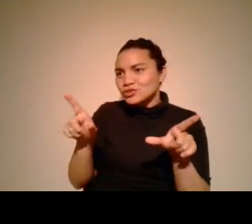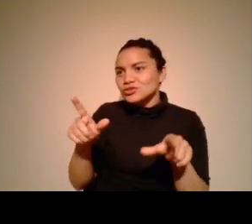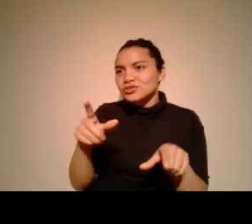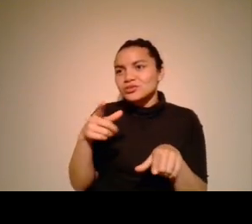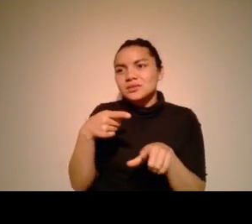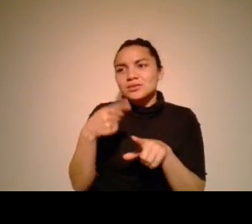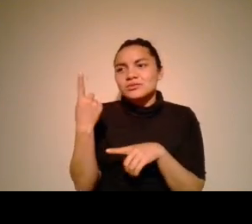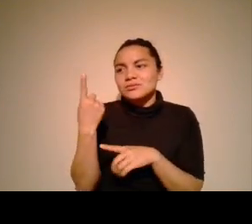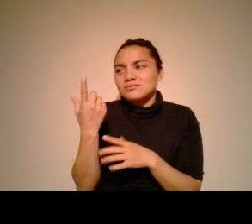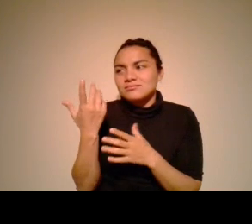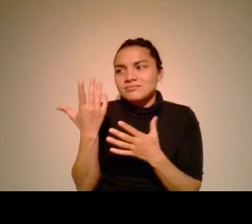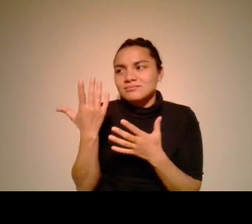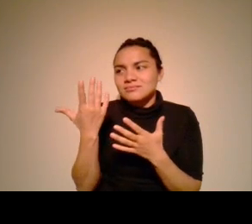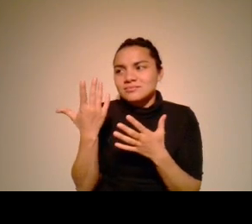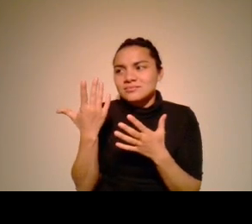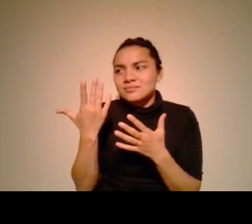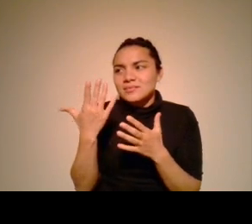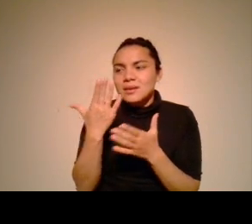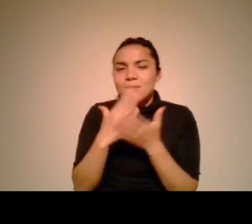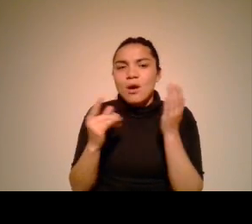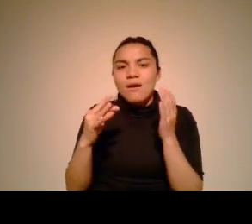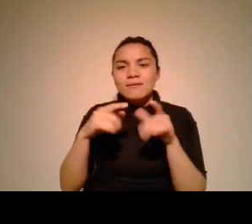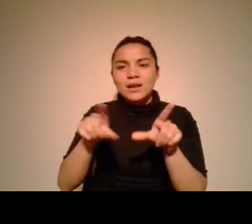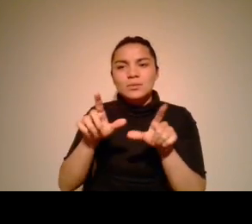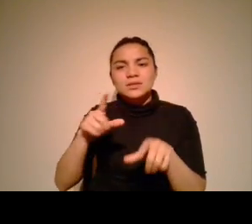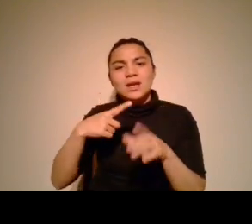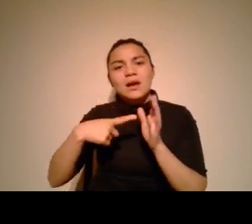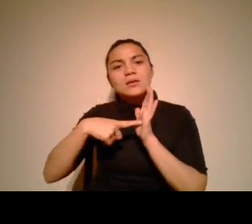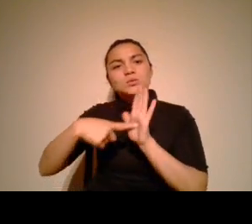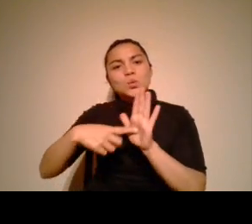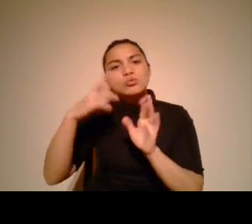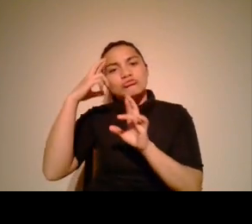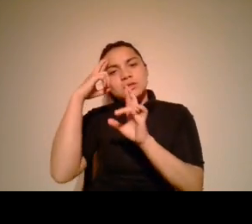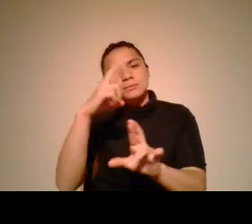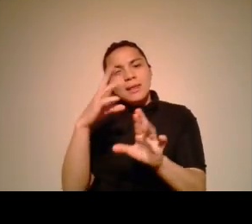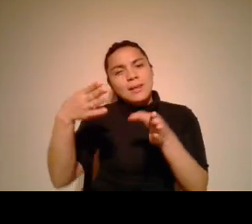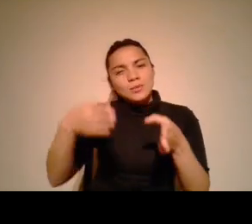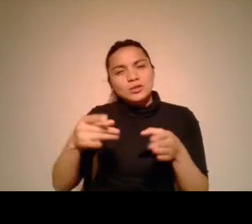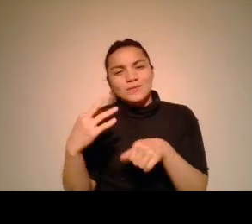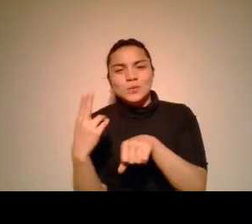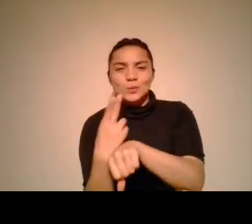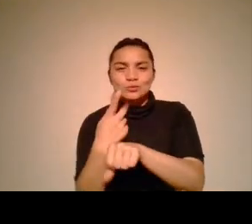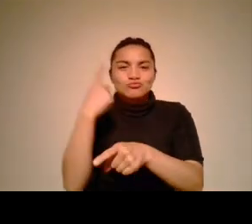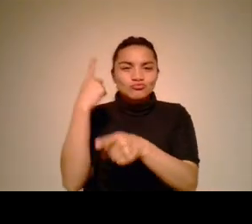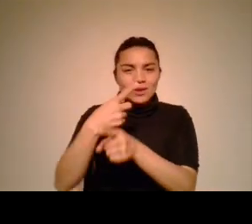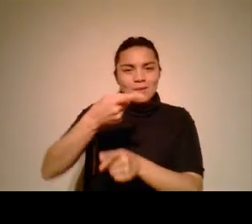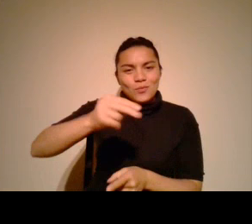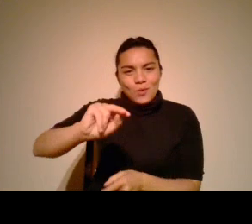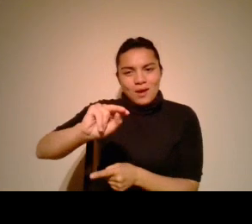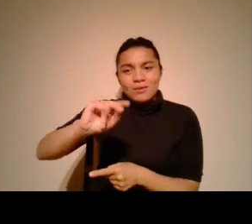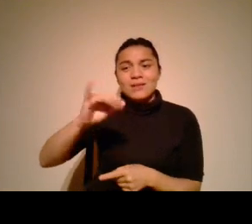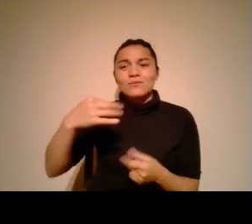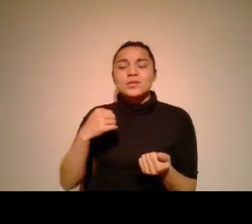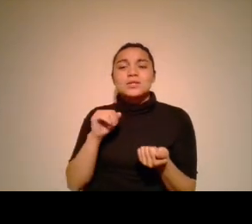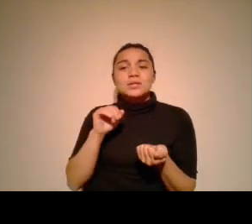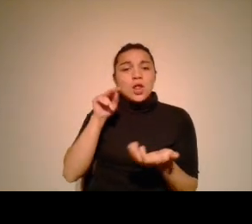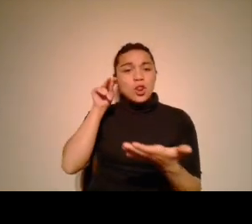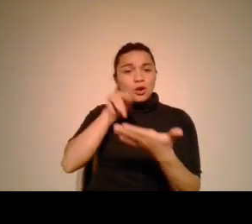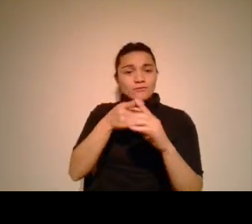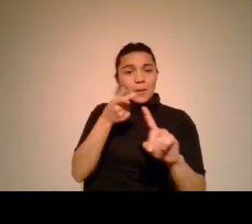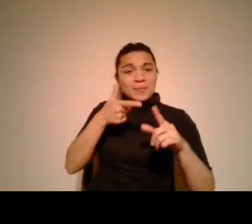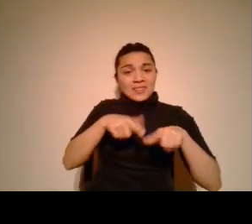signals respect and politeness. And I think that approaching it as linguists has been really